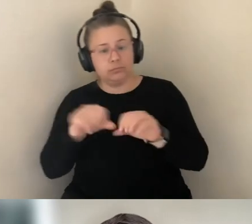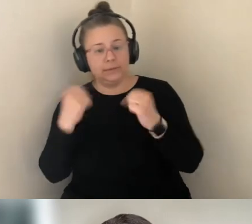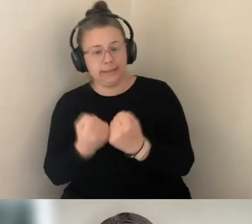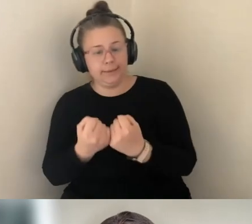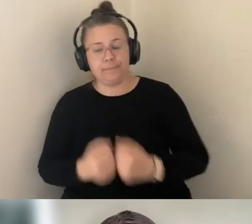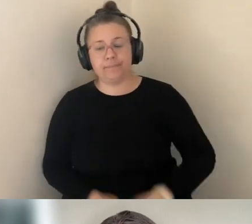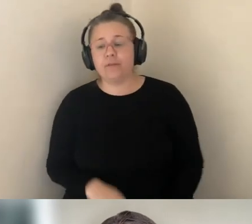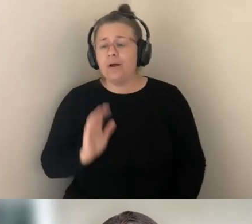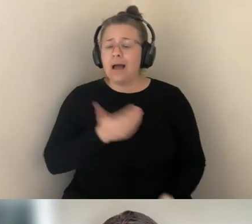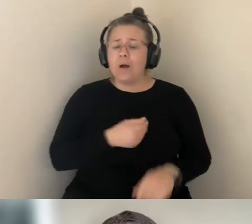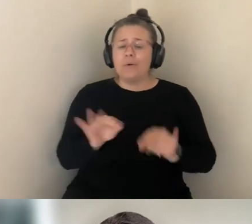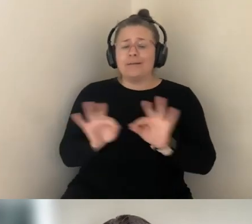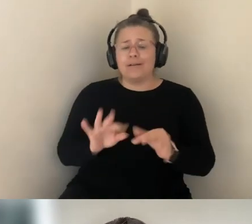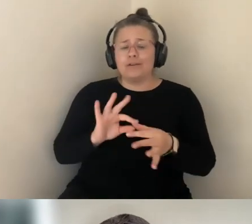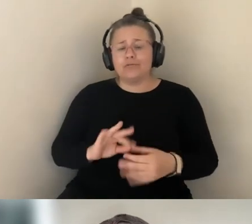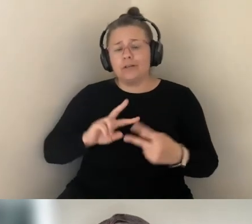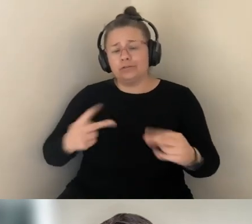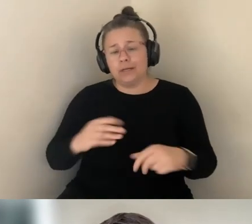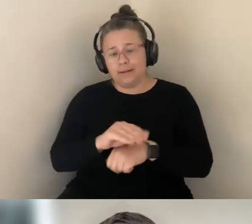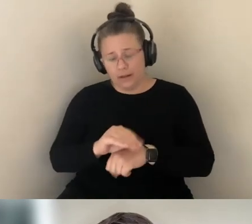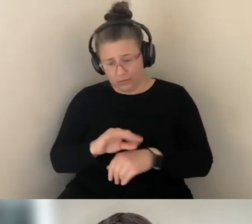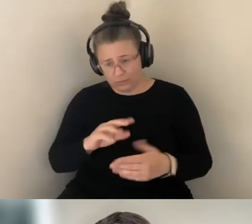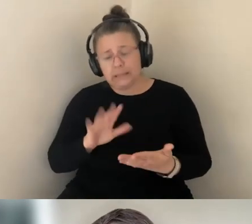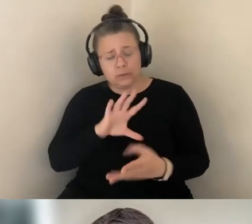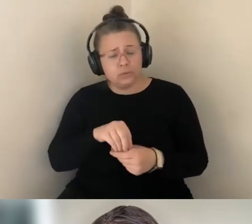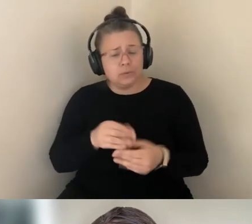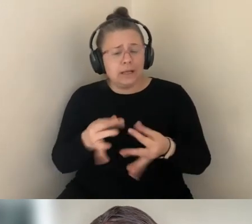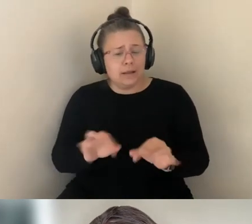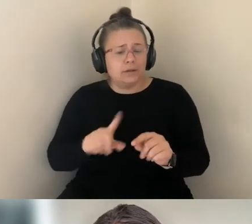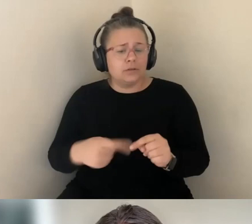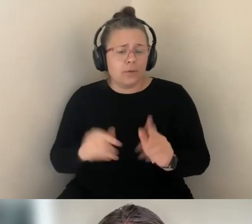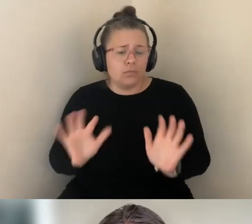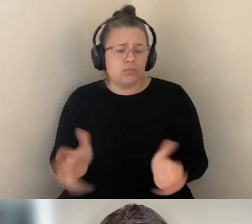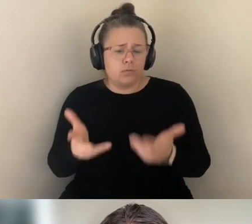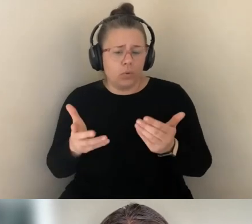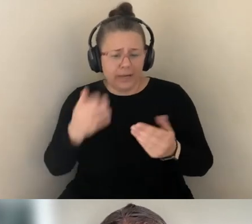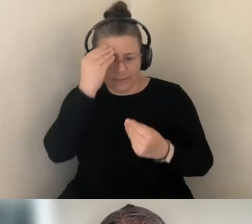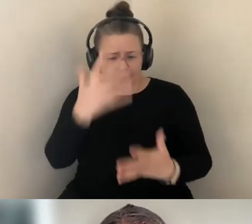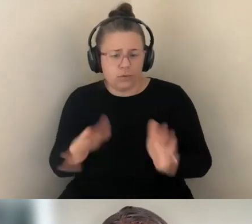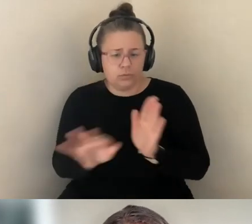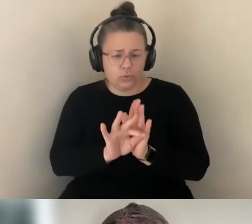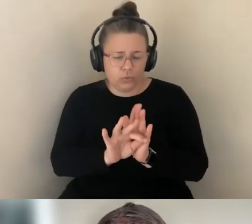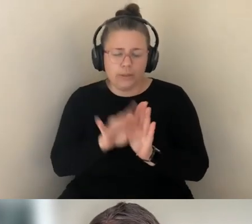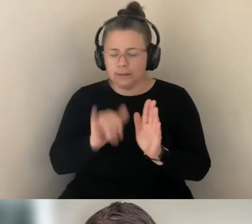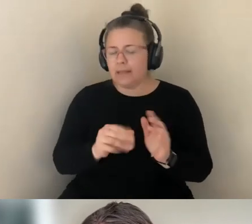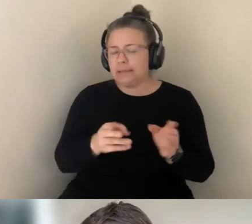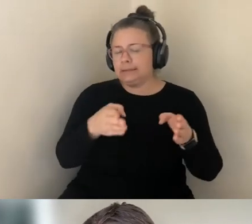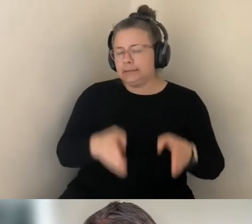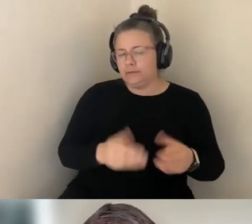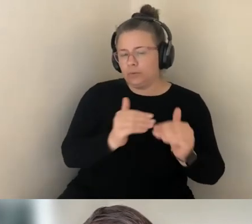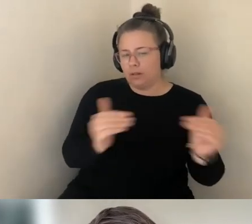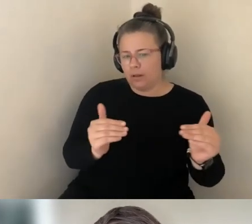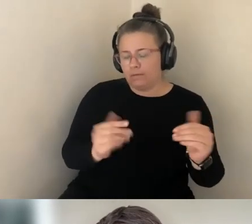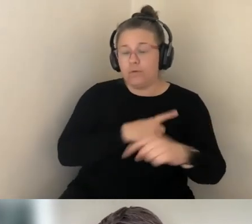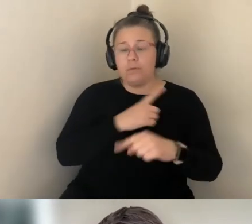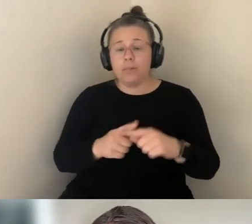does include language around promoting informed choice, which has that very individual level notion that we've been talking a lot about, and also adaptation to the risk or